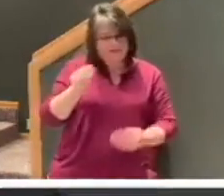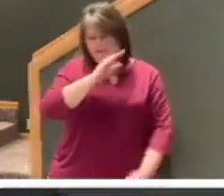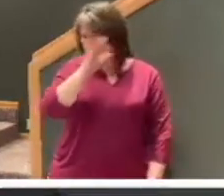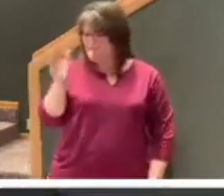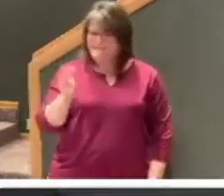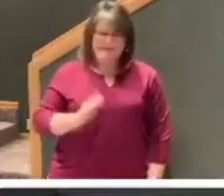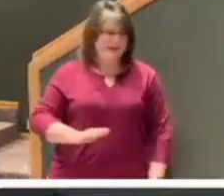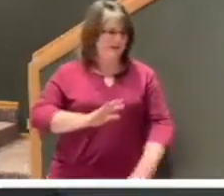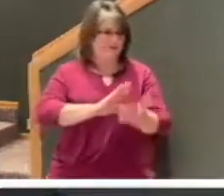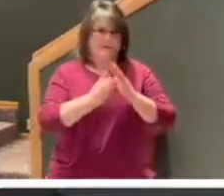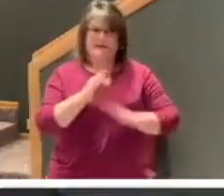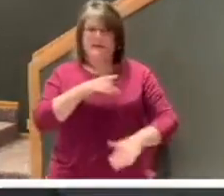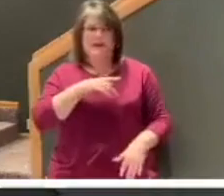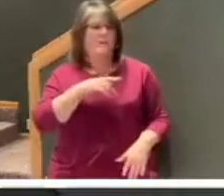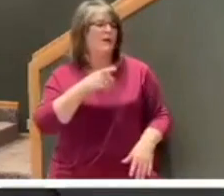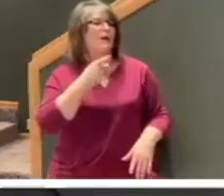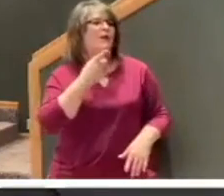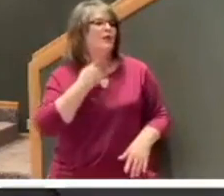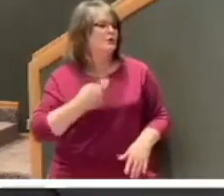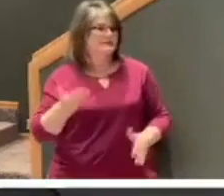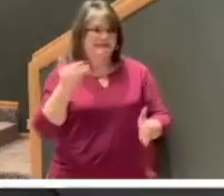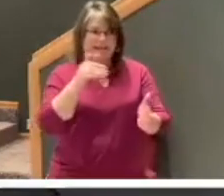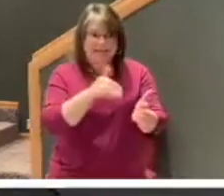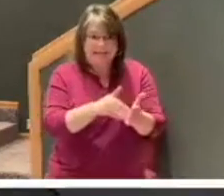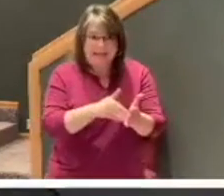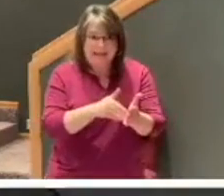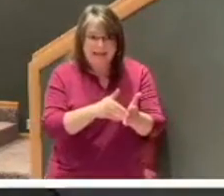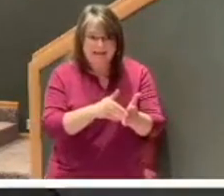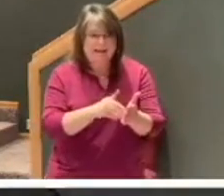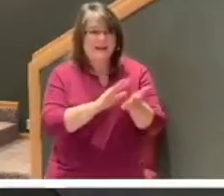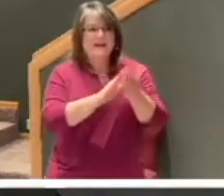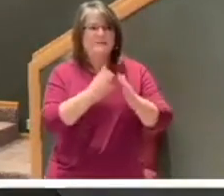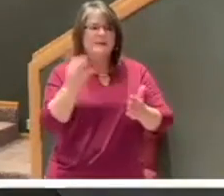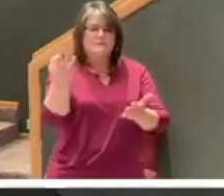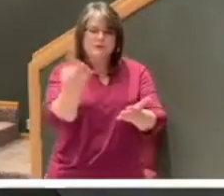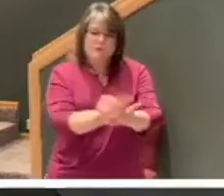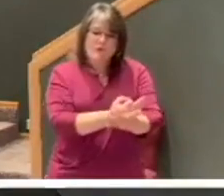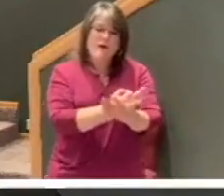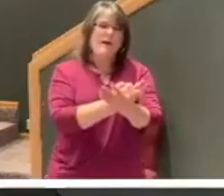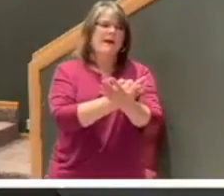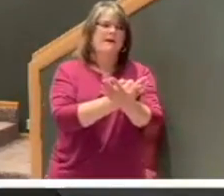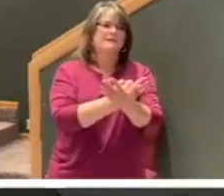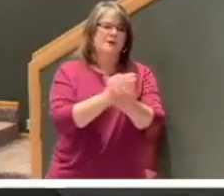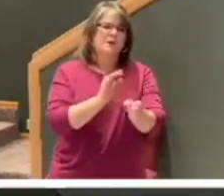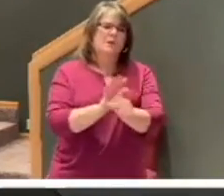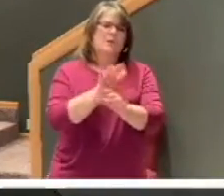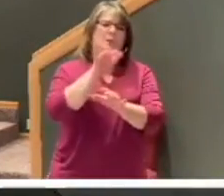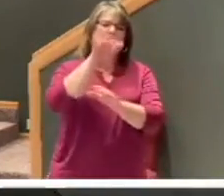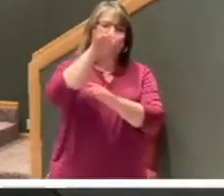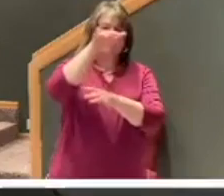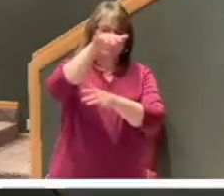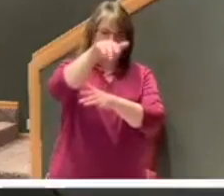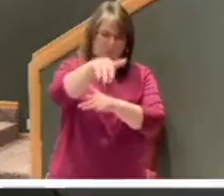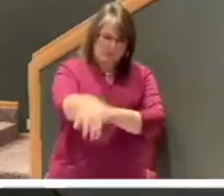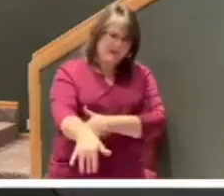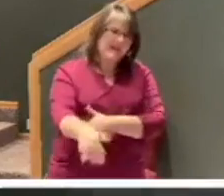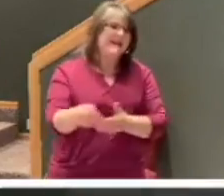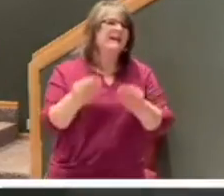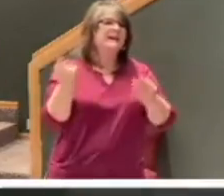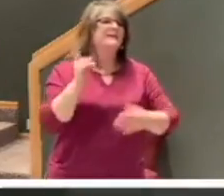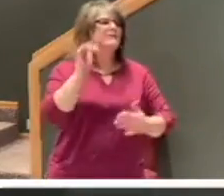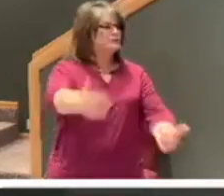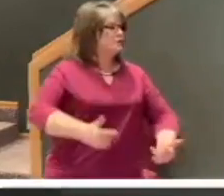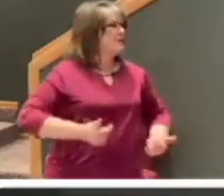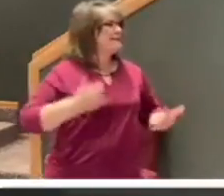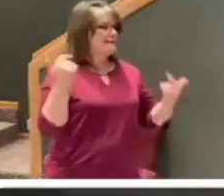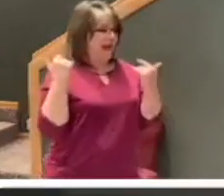be thirsty again. It becomes a fresh, bubbling spring within them, giving them eternal